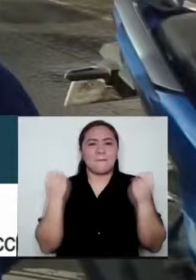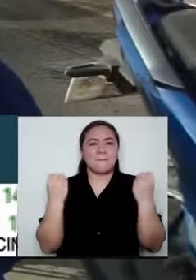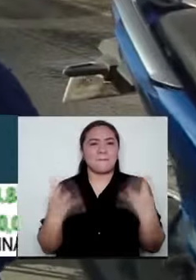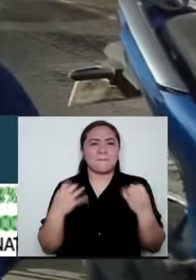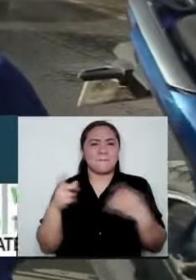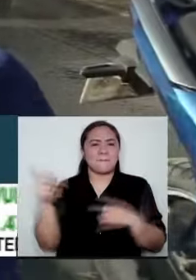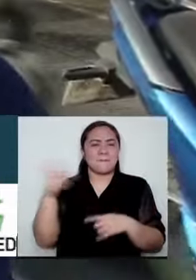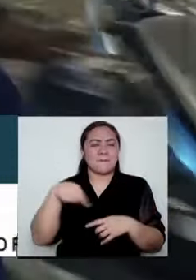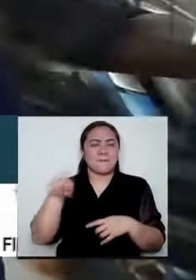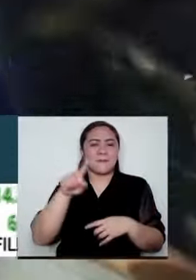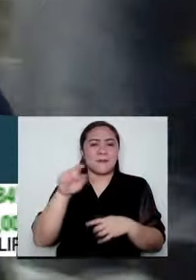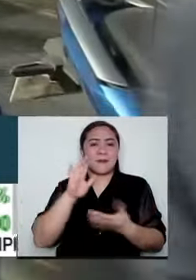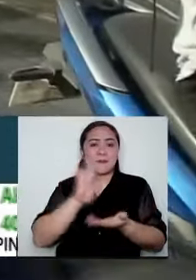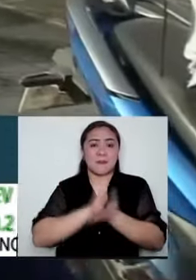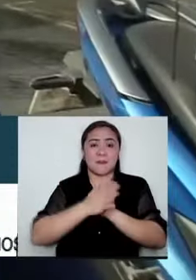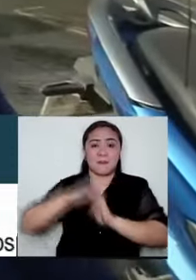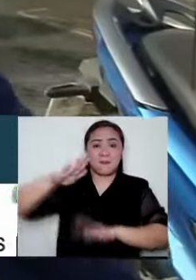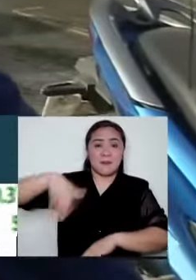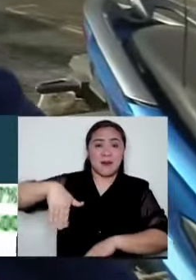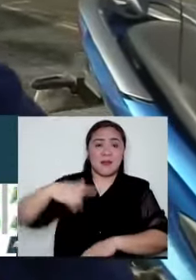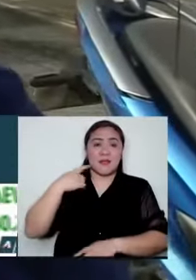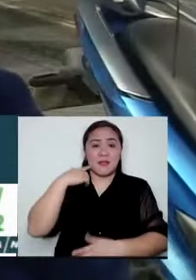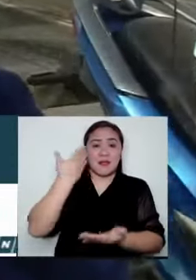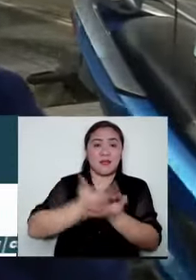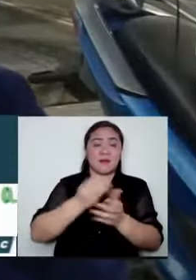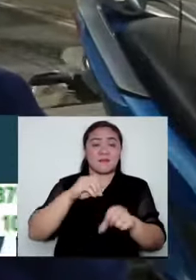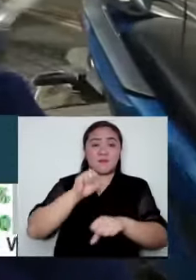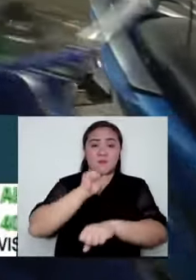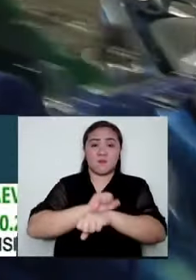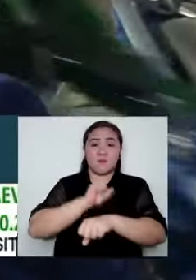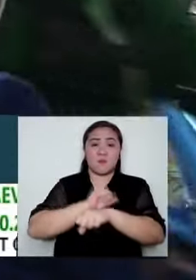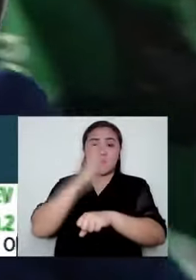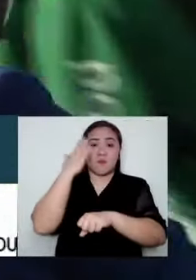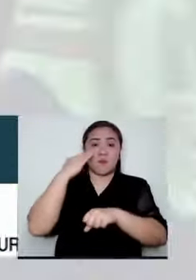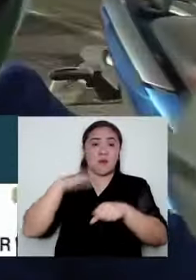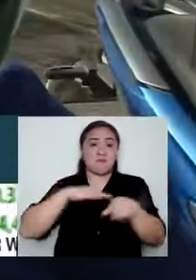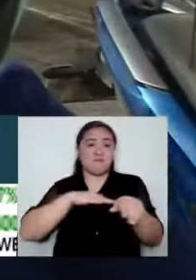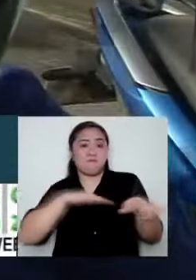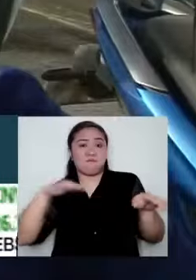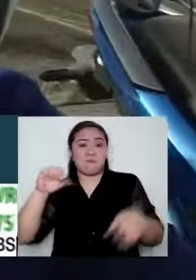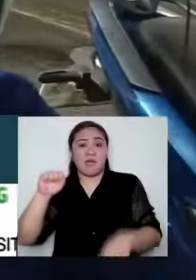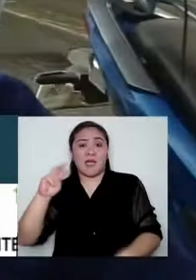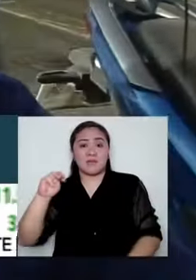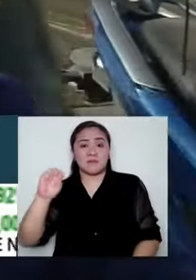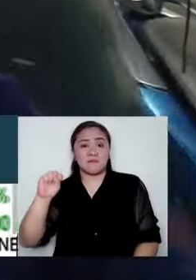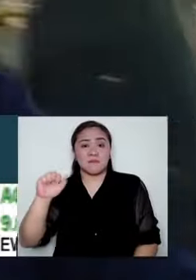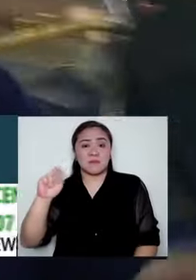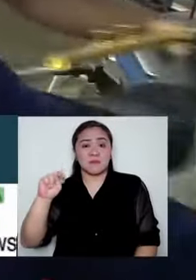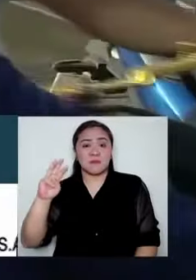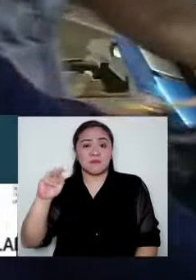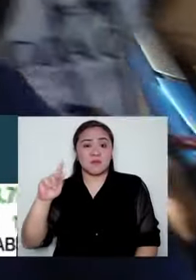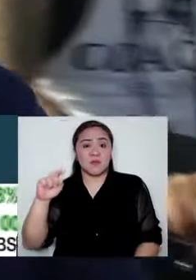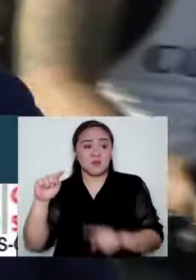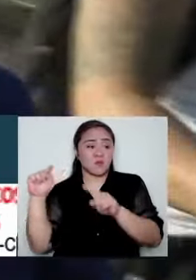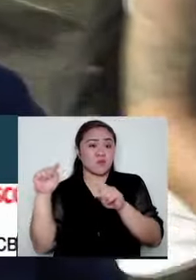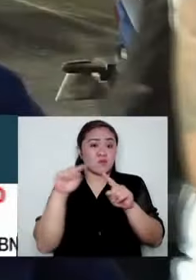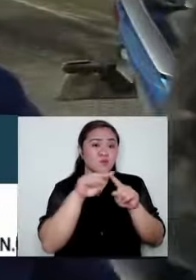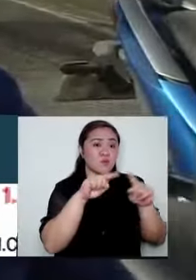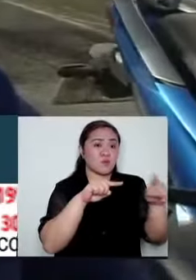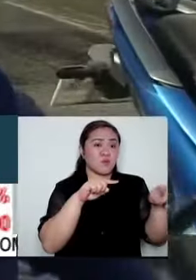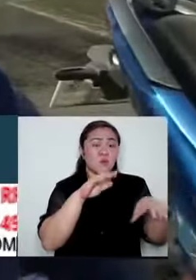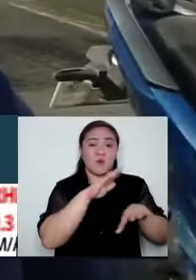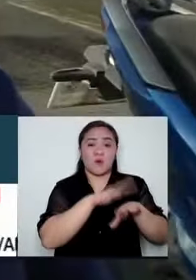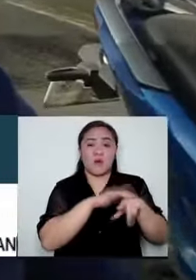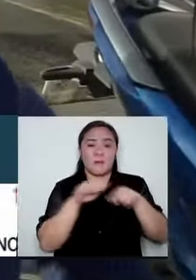sa trabaho. Dahil napakaba simula SM San Mateo hanggang dito. Grabe po yung traffic. Sinakop na po yung